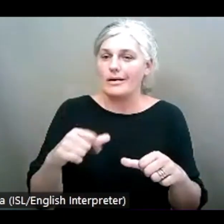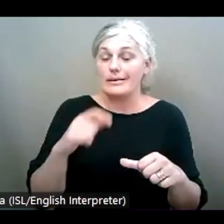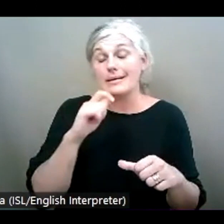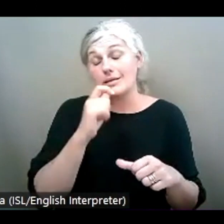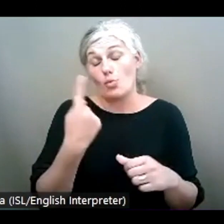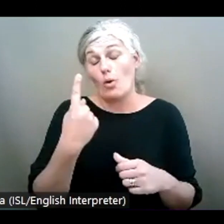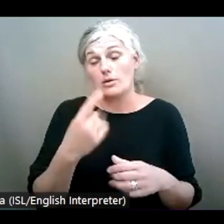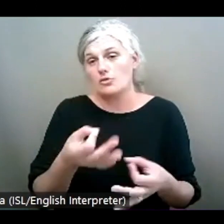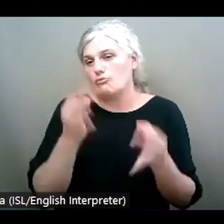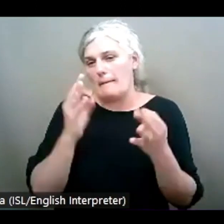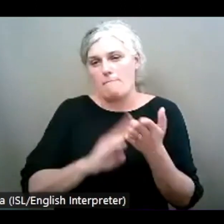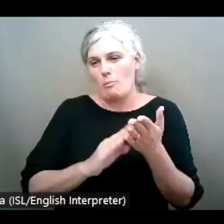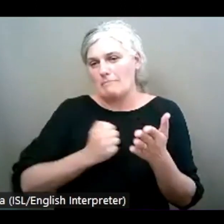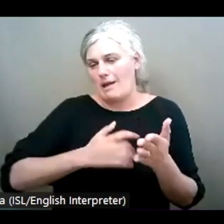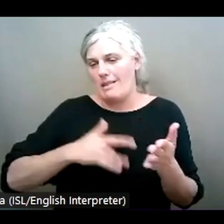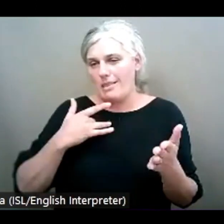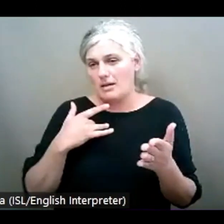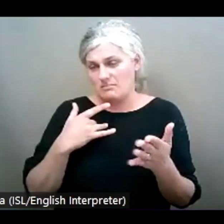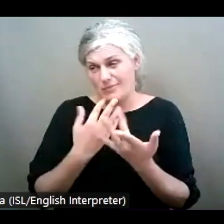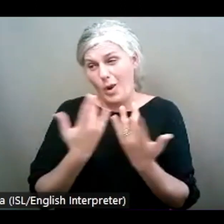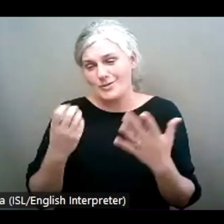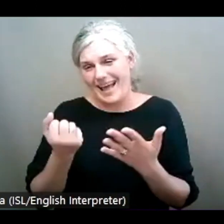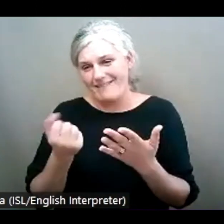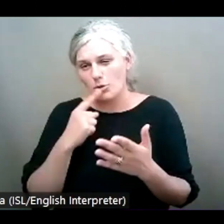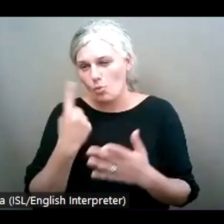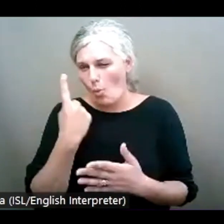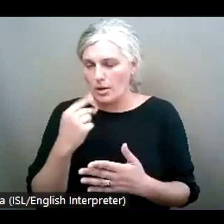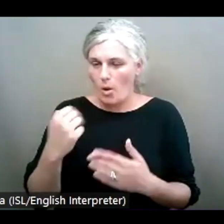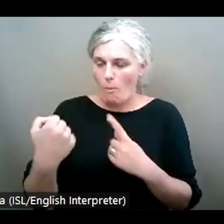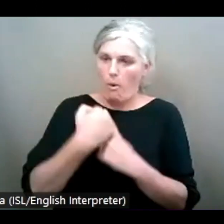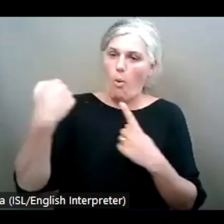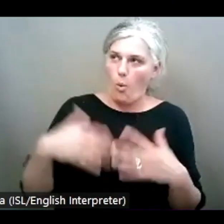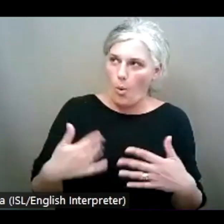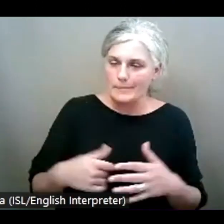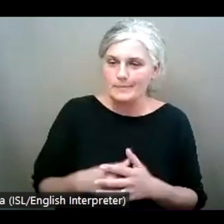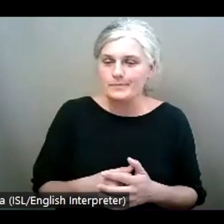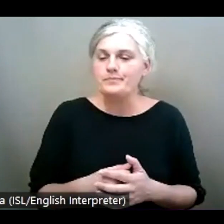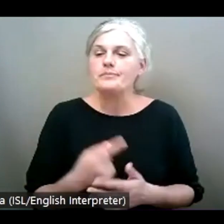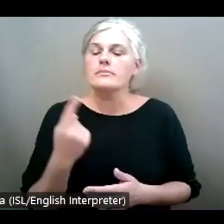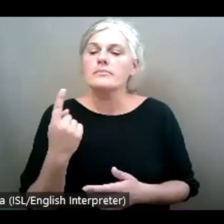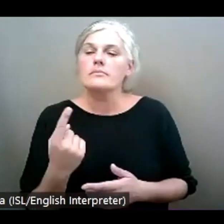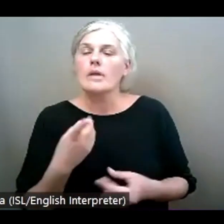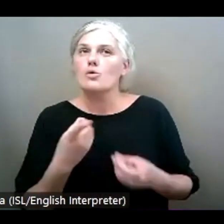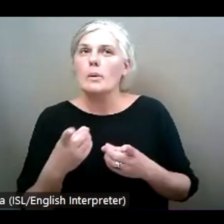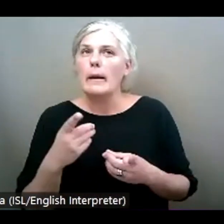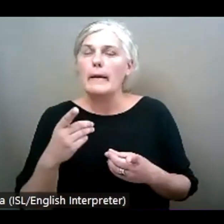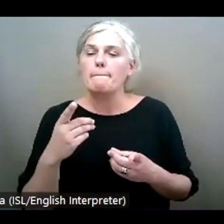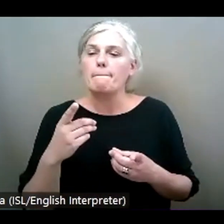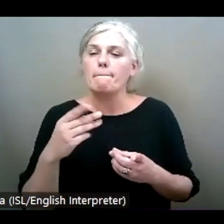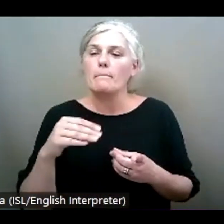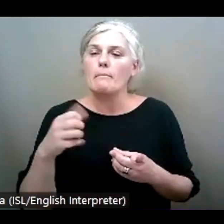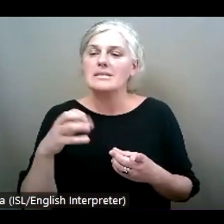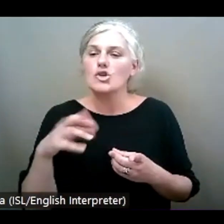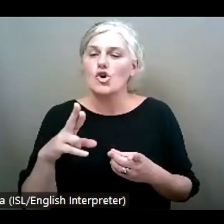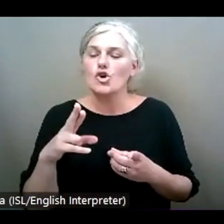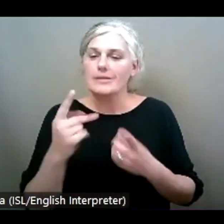moment amongst many. But I was doing my master's degree, and I was doing the